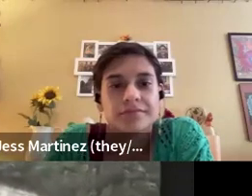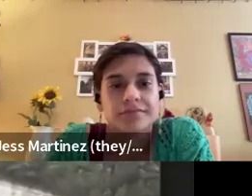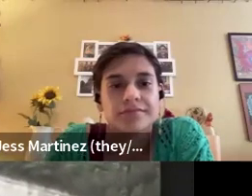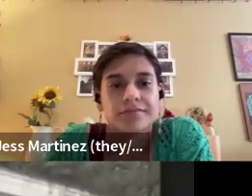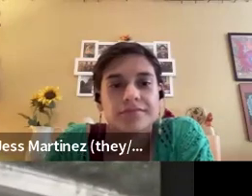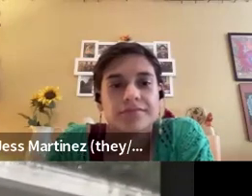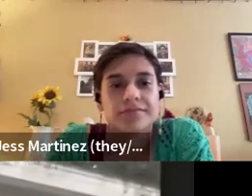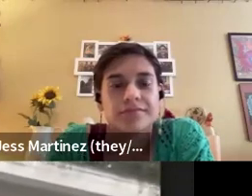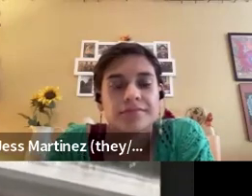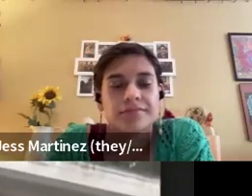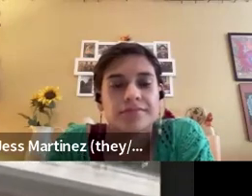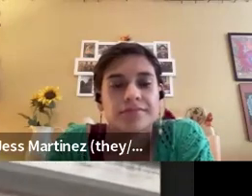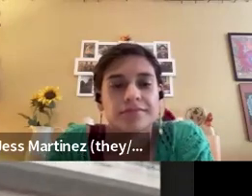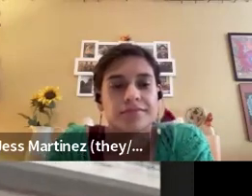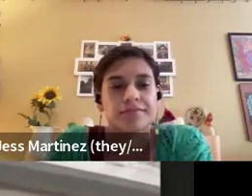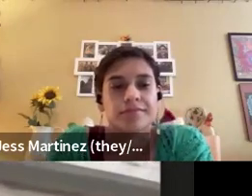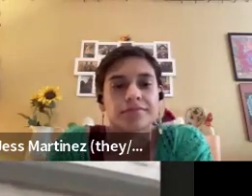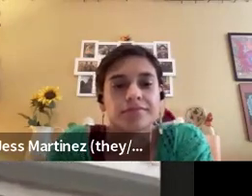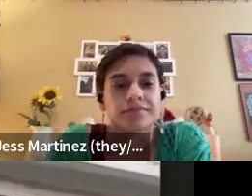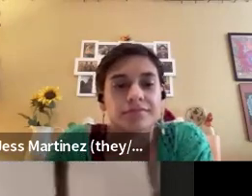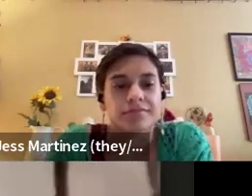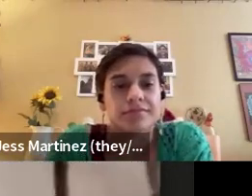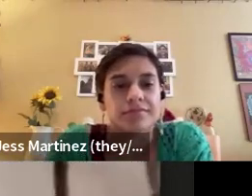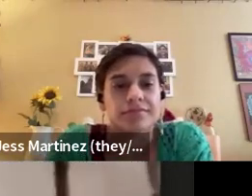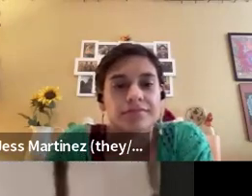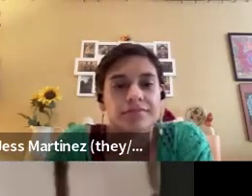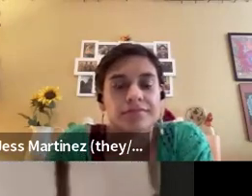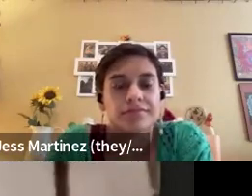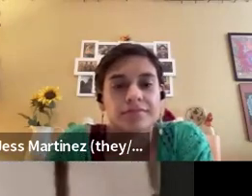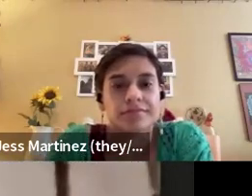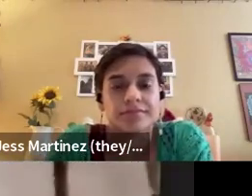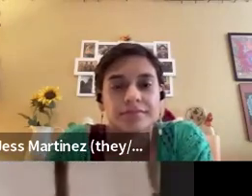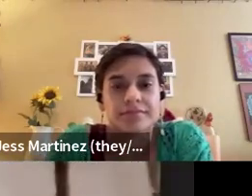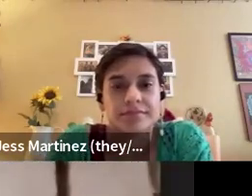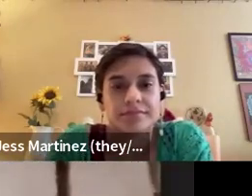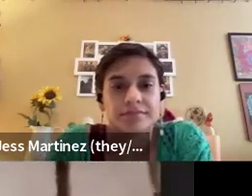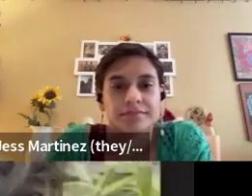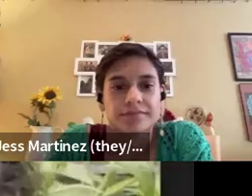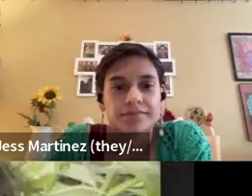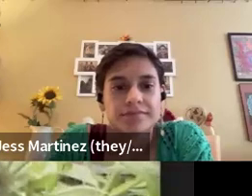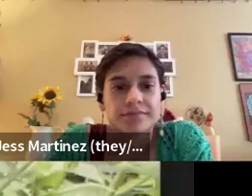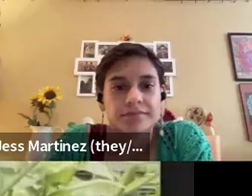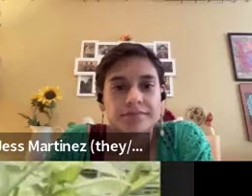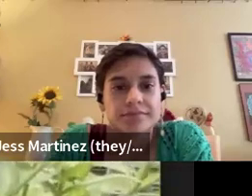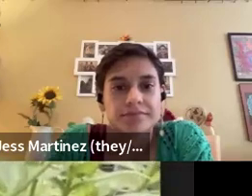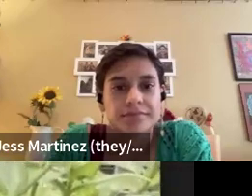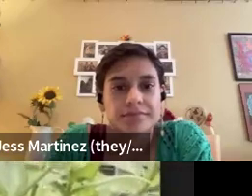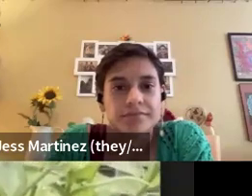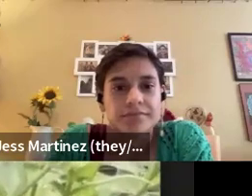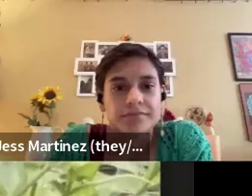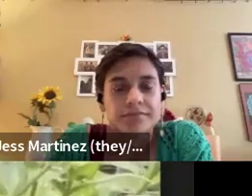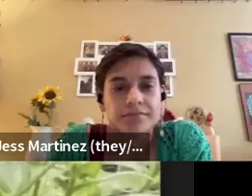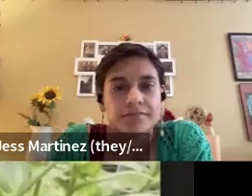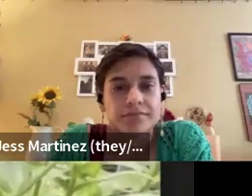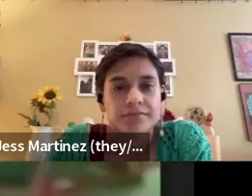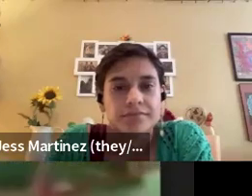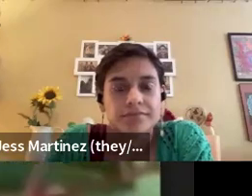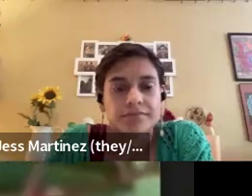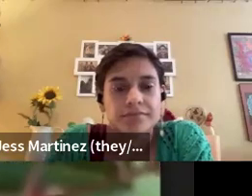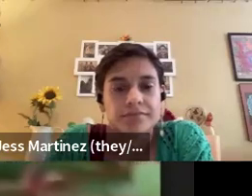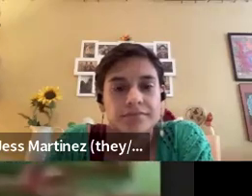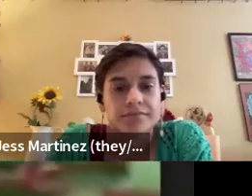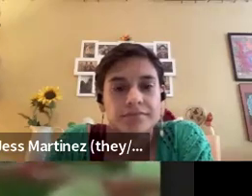but instead it's looking at what are the relations of home. And so by home, I mean relations to bodies, relation